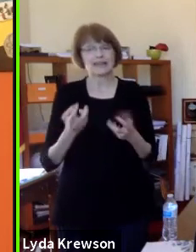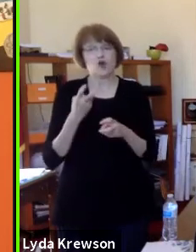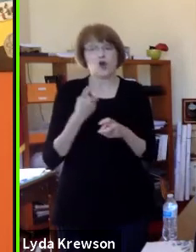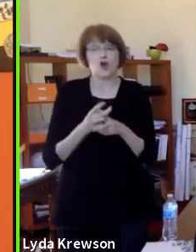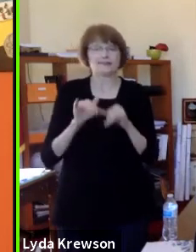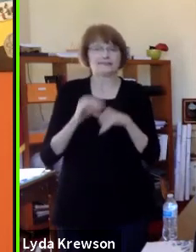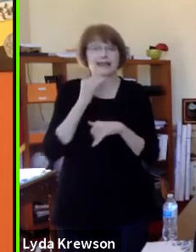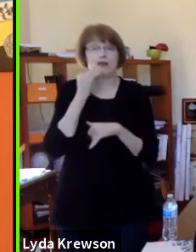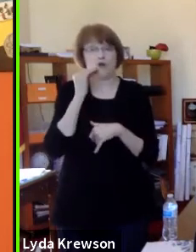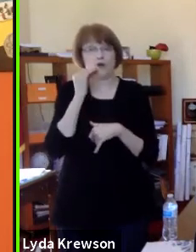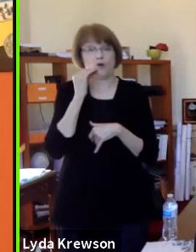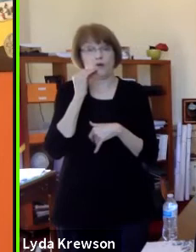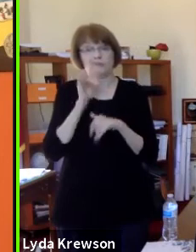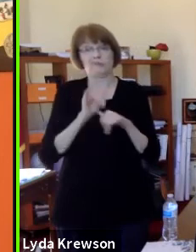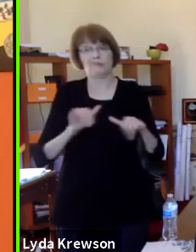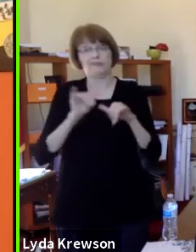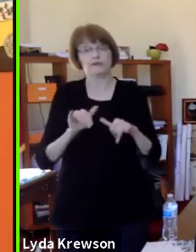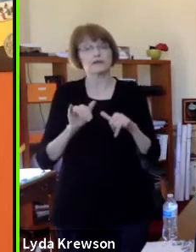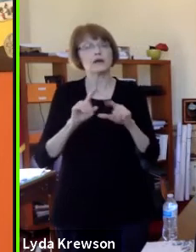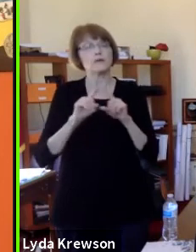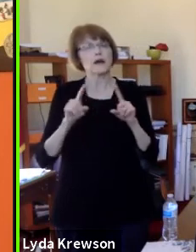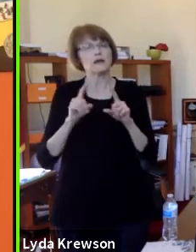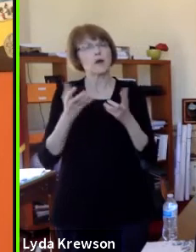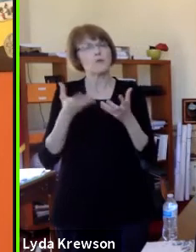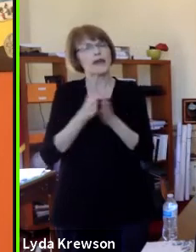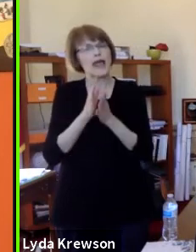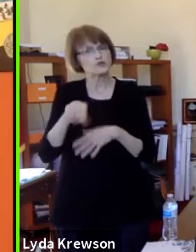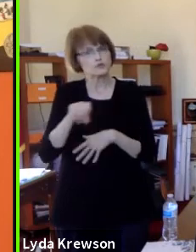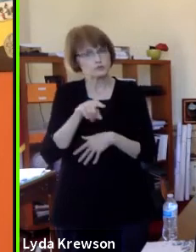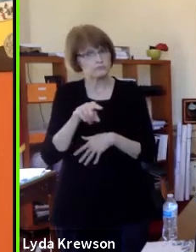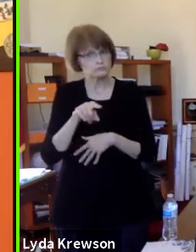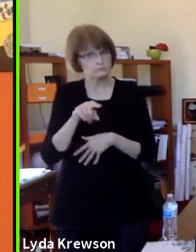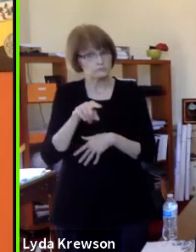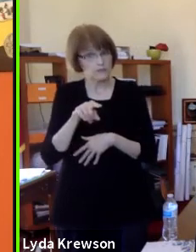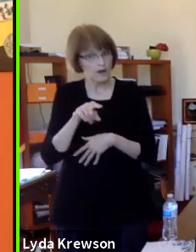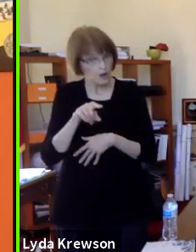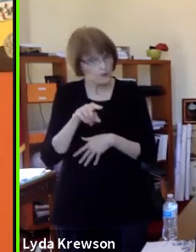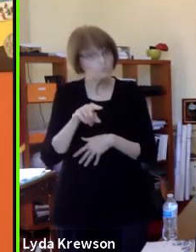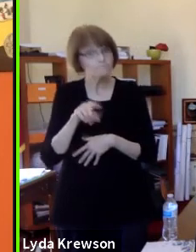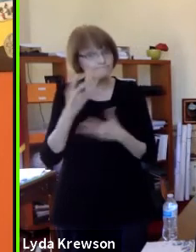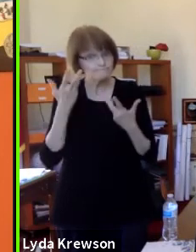stay home now. I just want to ask you, are you all doing your homework?